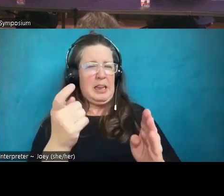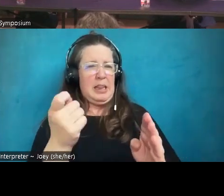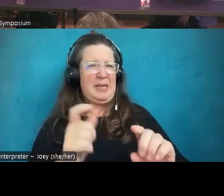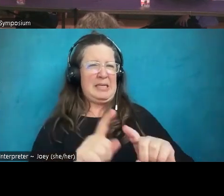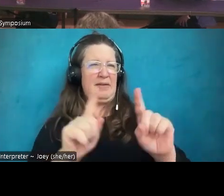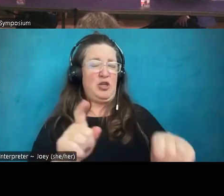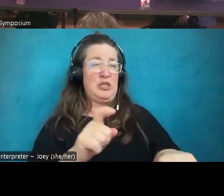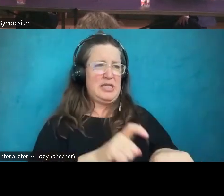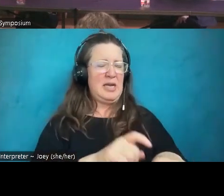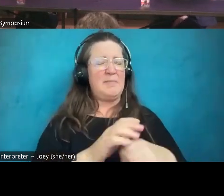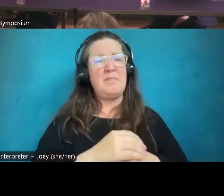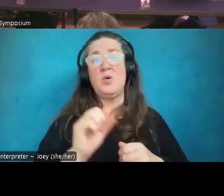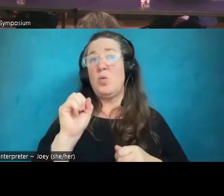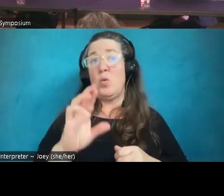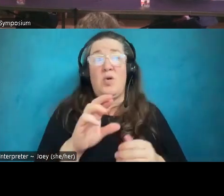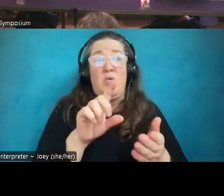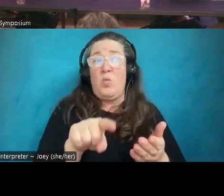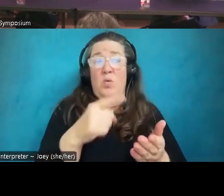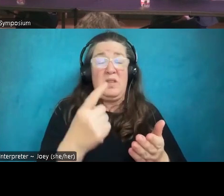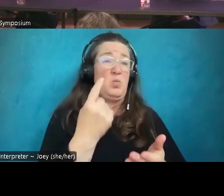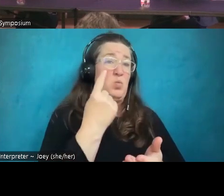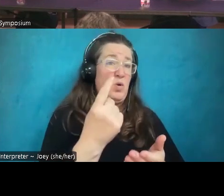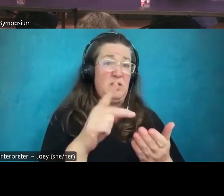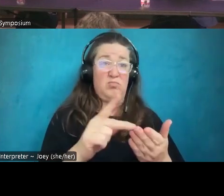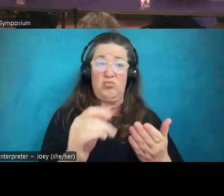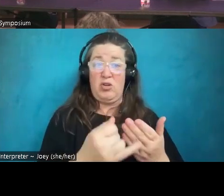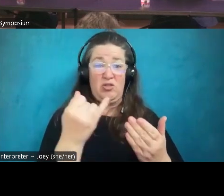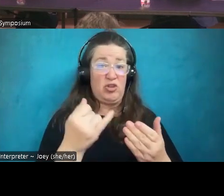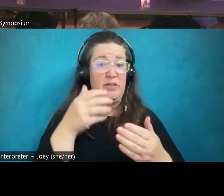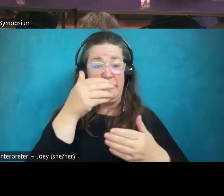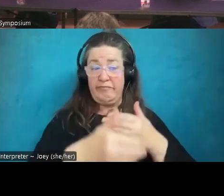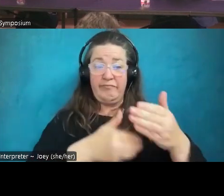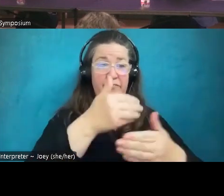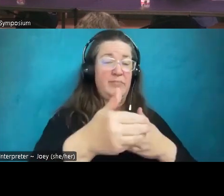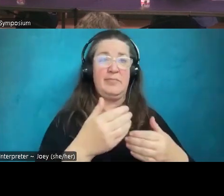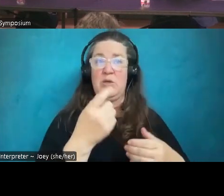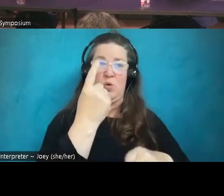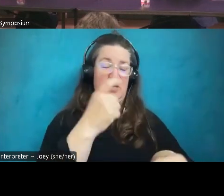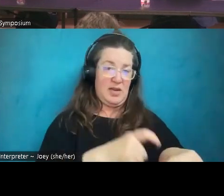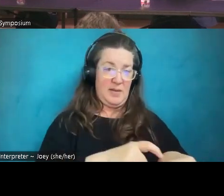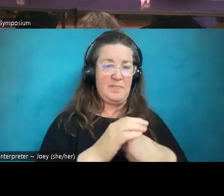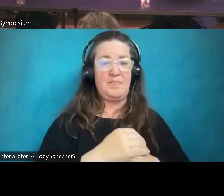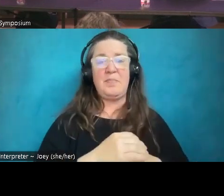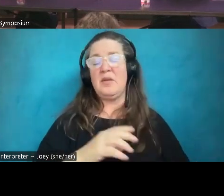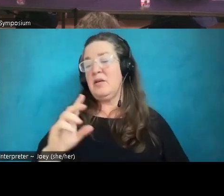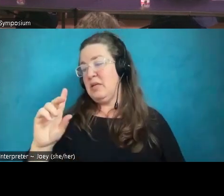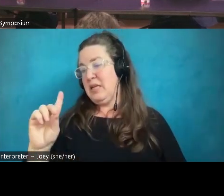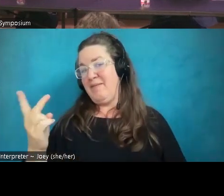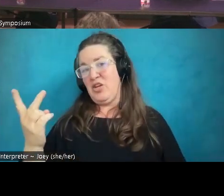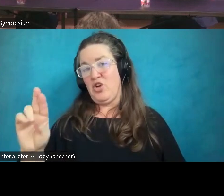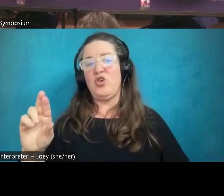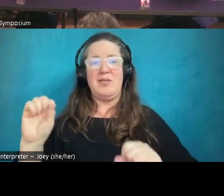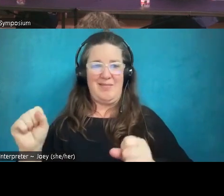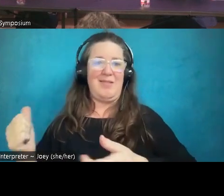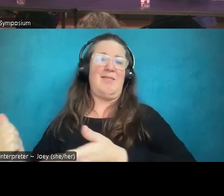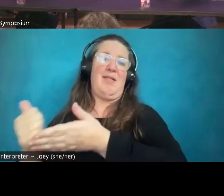whatever accommodation we've come up with. But the vocational counselor is really the person to help kind of finalize those along with the physician